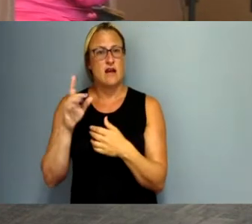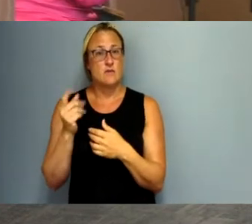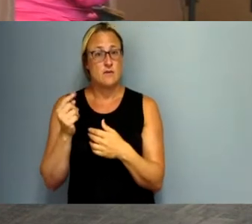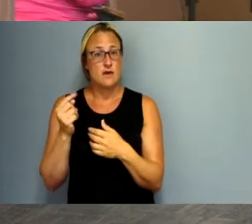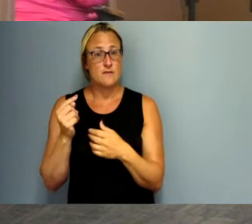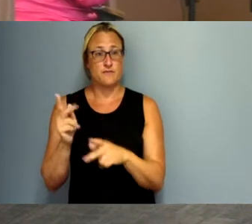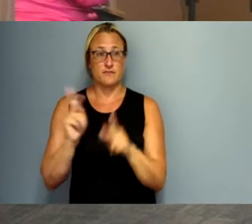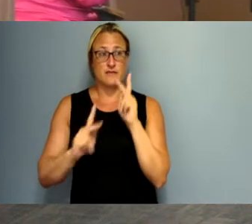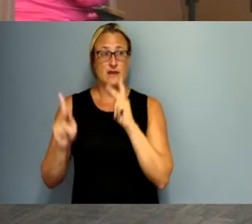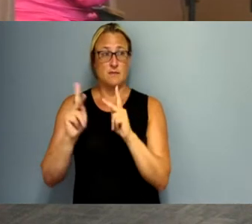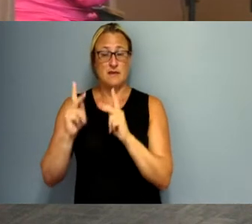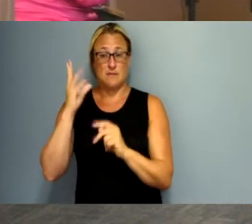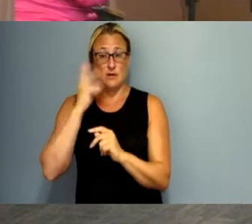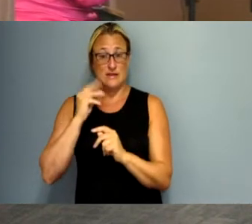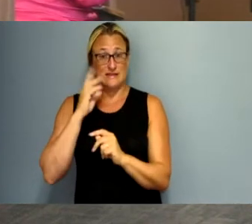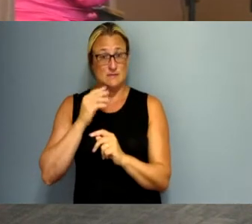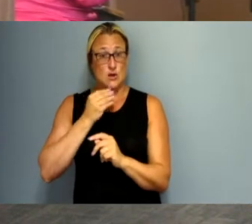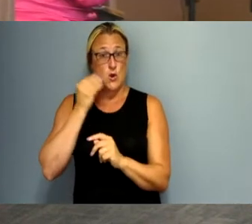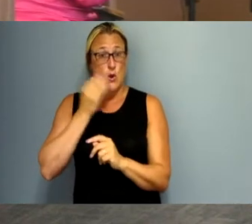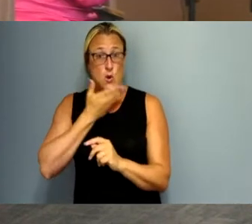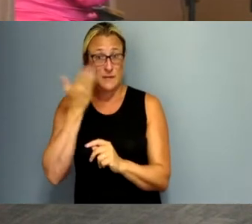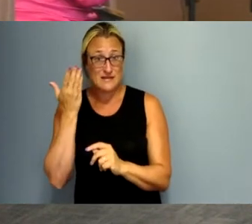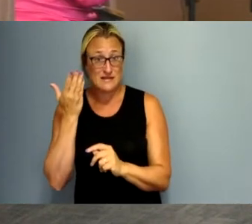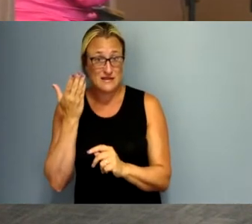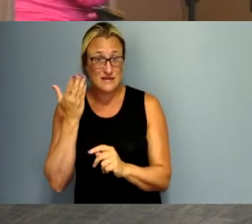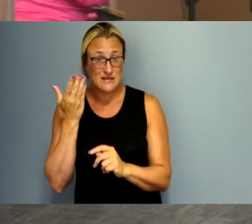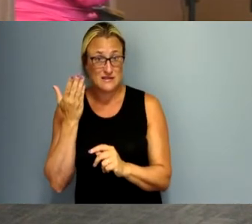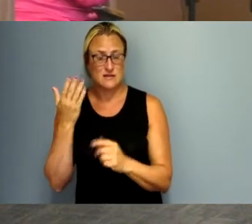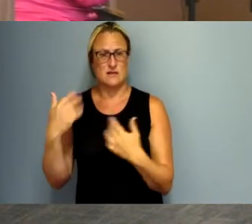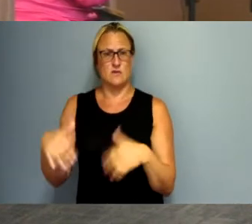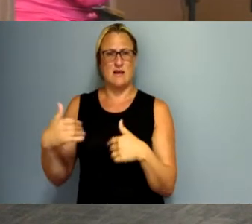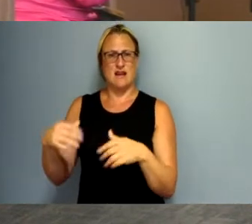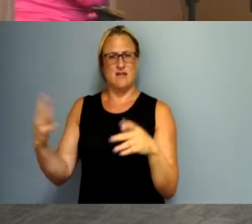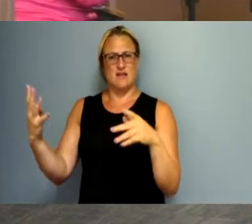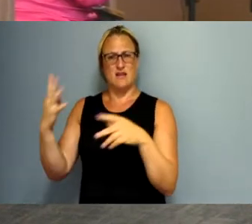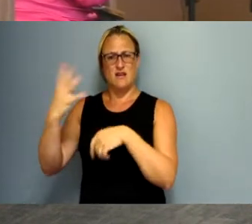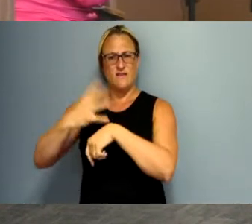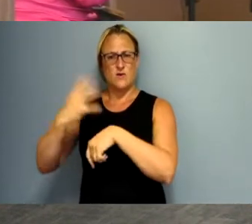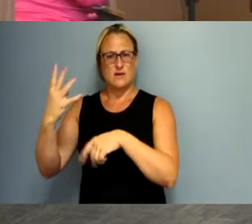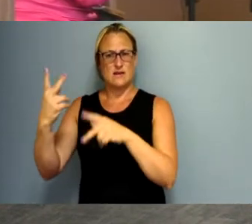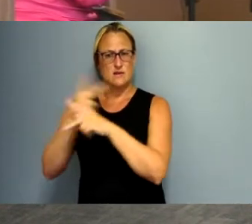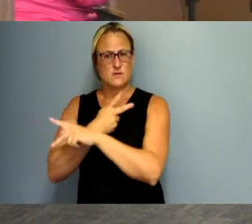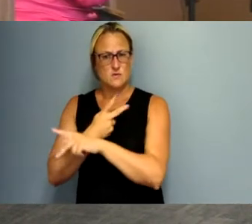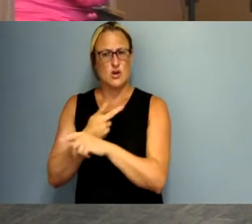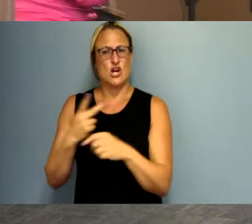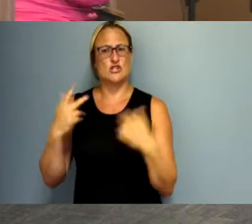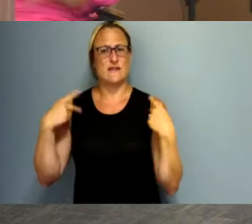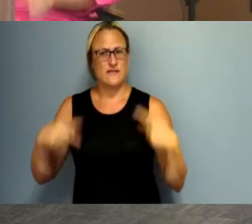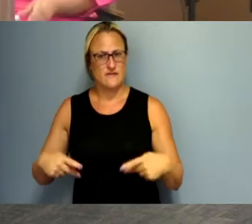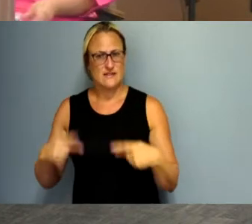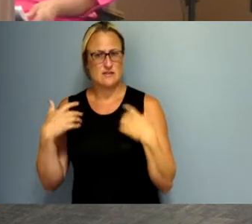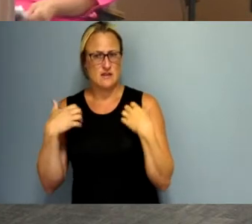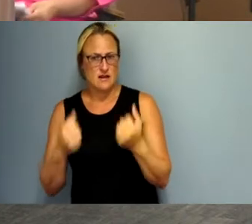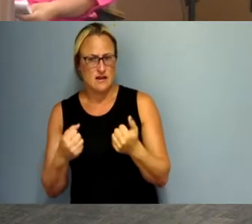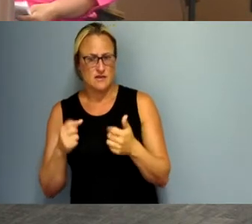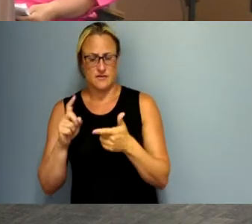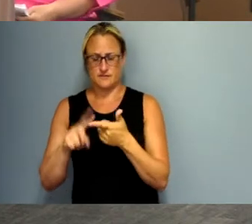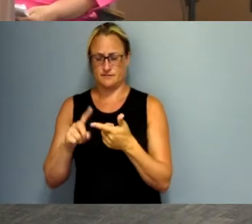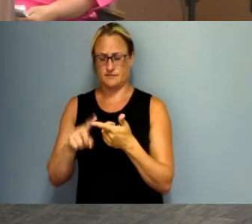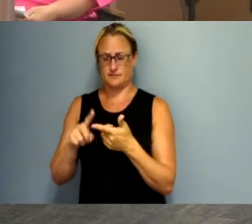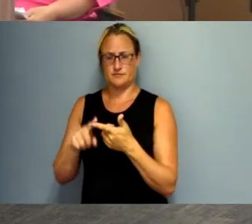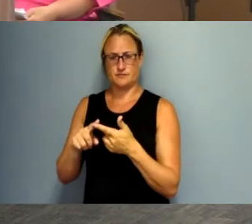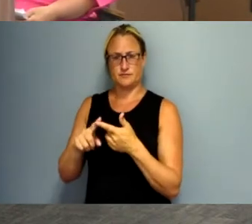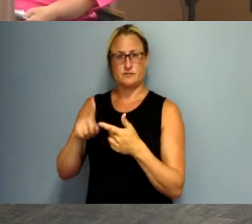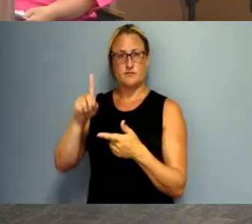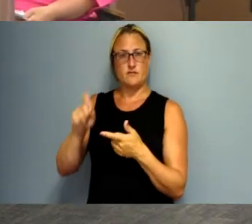individuals experiencing homelessness are at 4 times more likely to report a physical health condition, 1.5 times more likely to report a